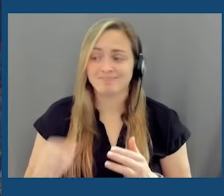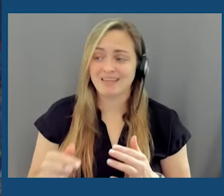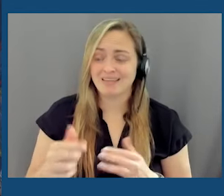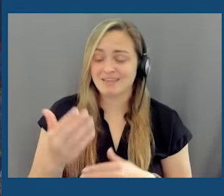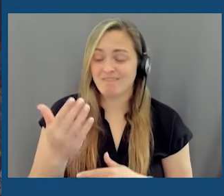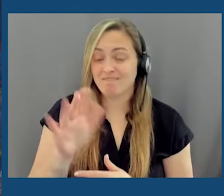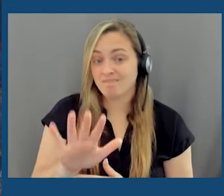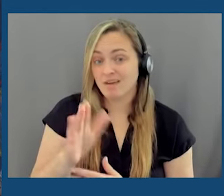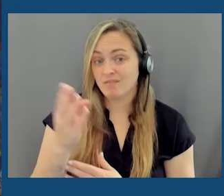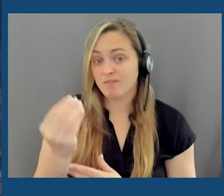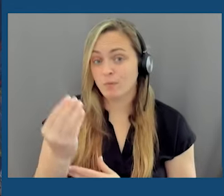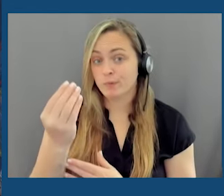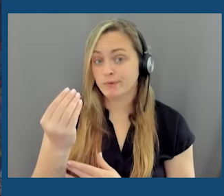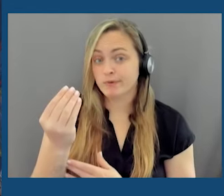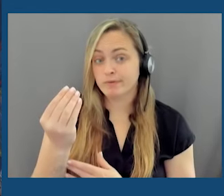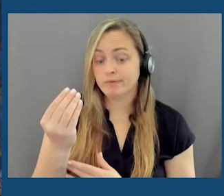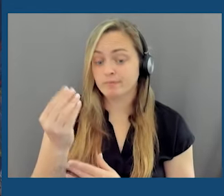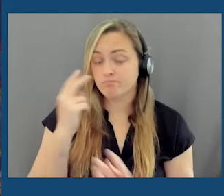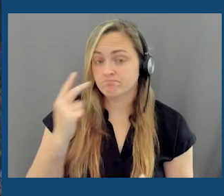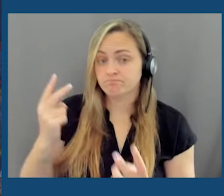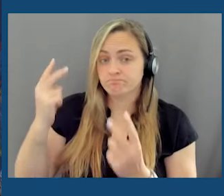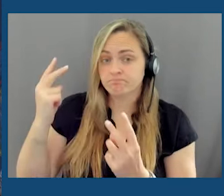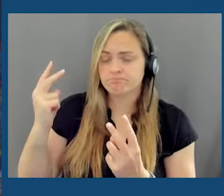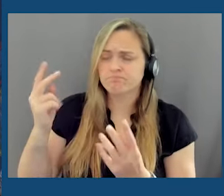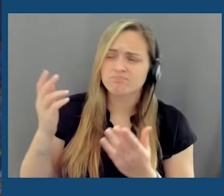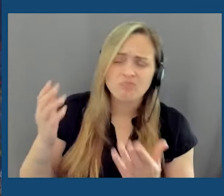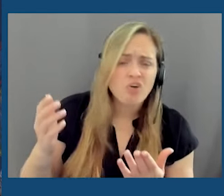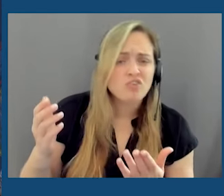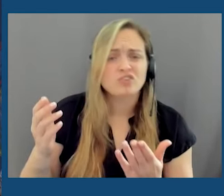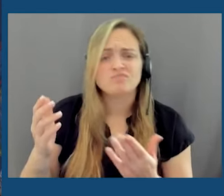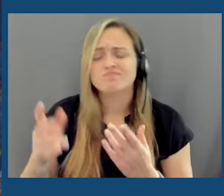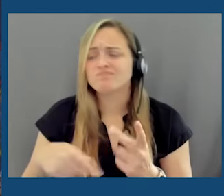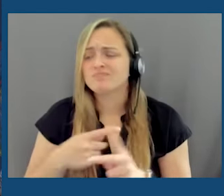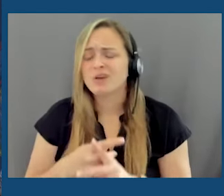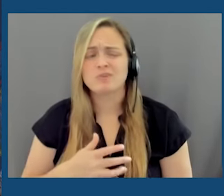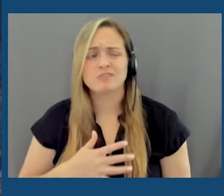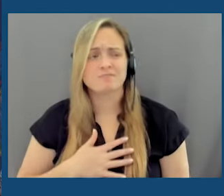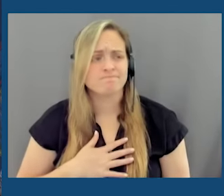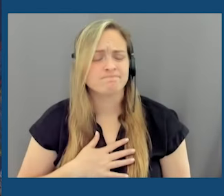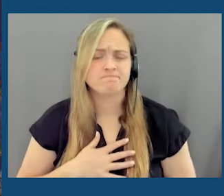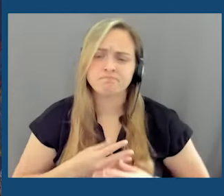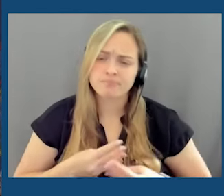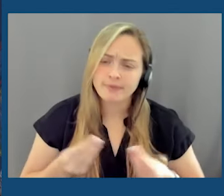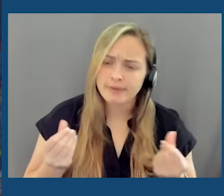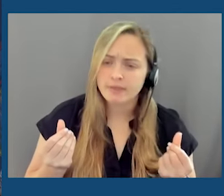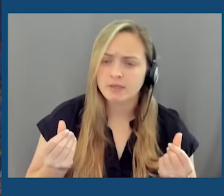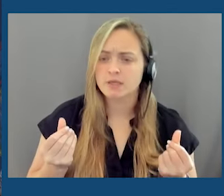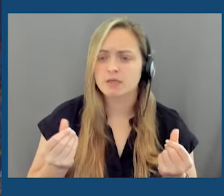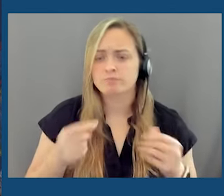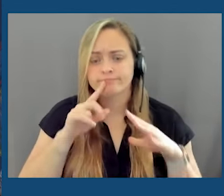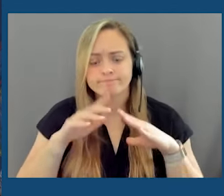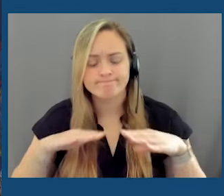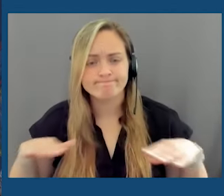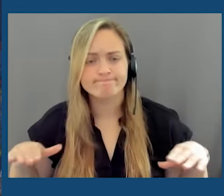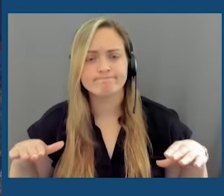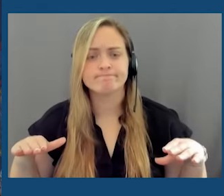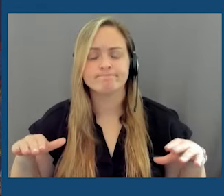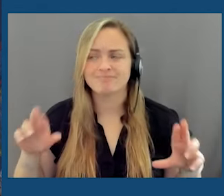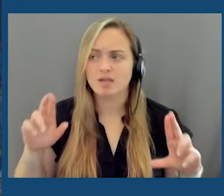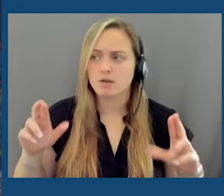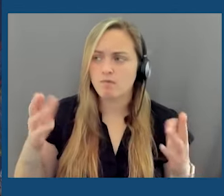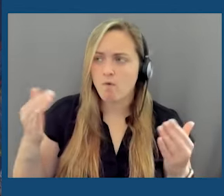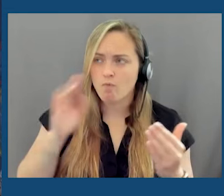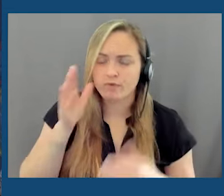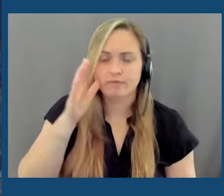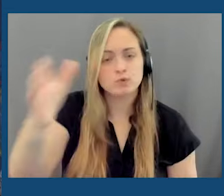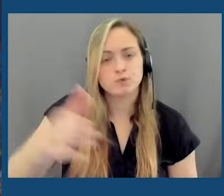514 memorial, we can offer some sense of healing, peace, and hope for the